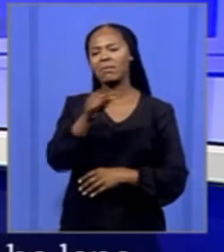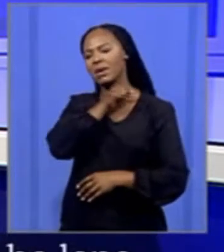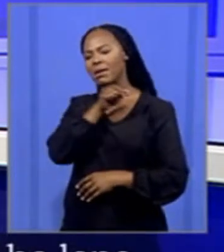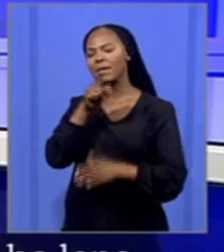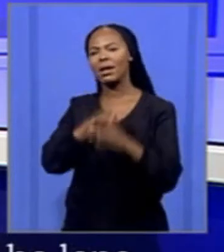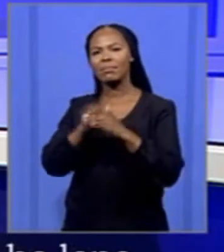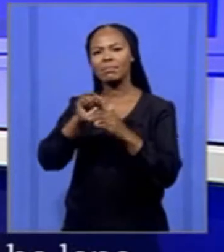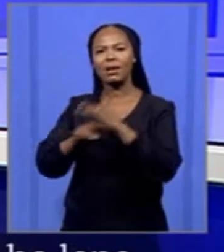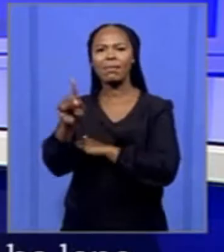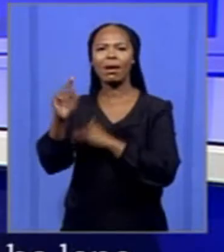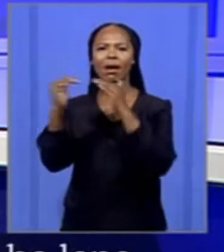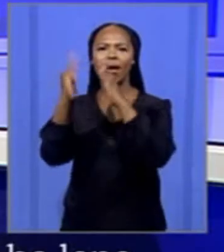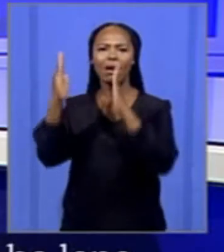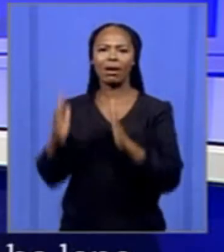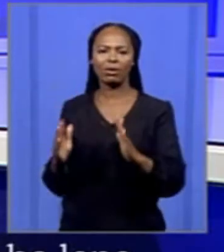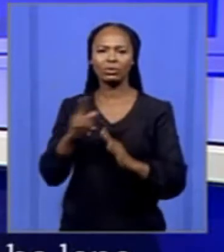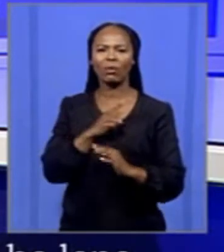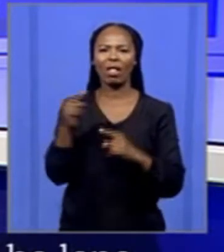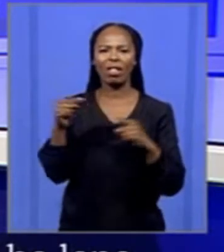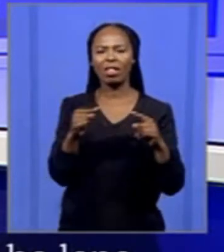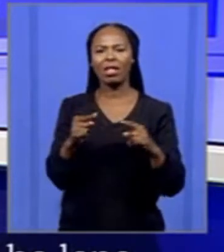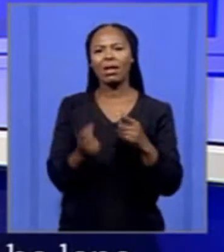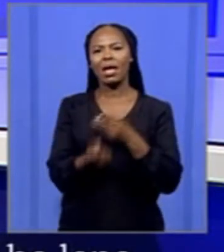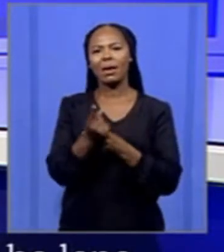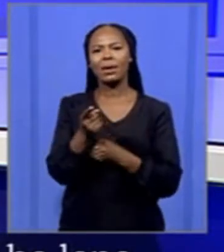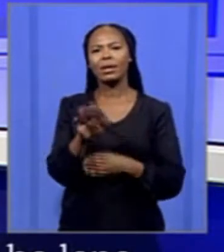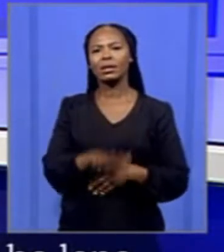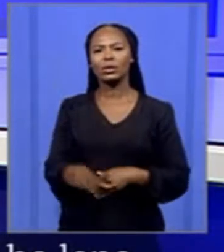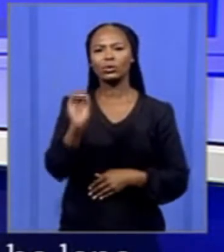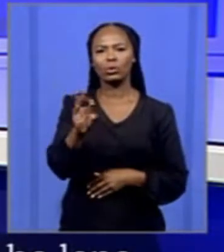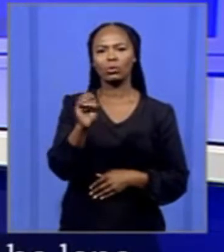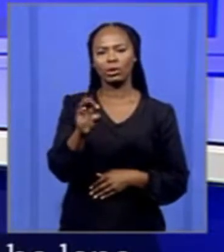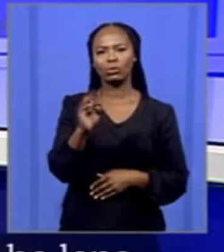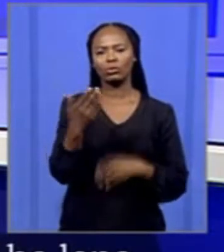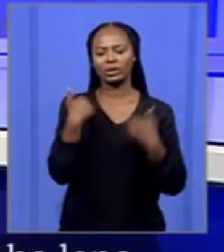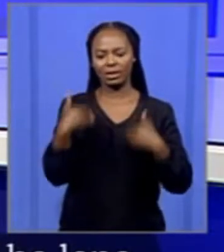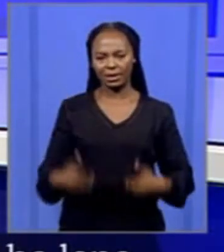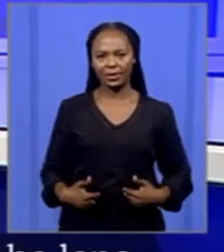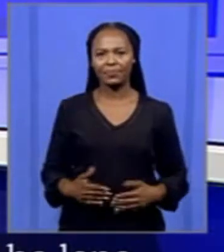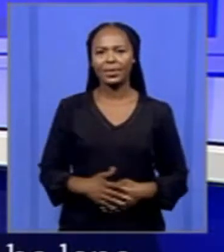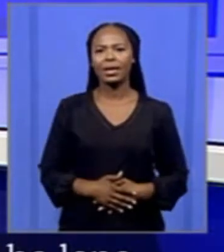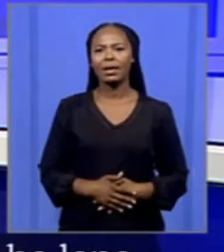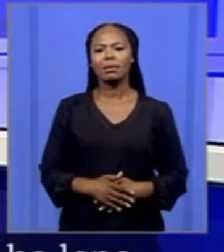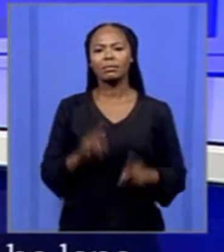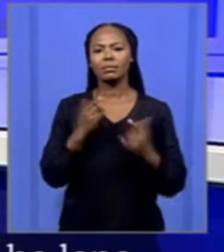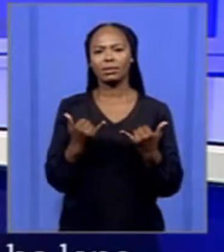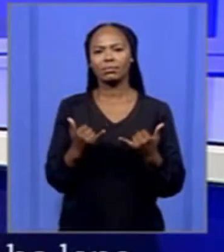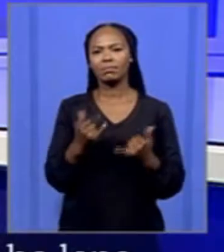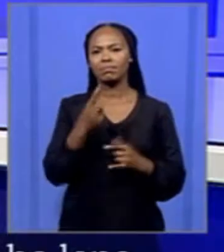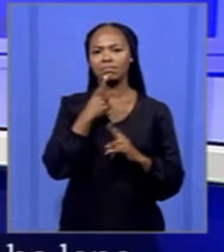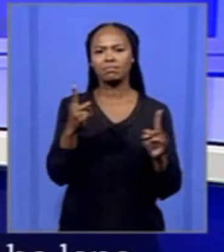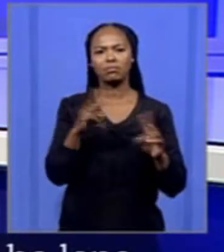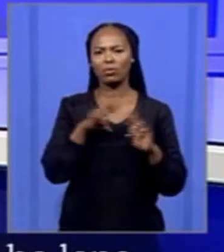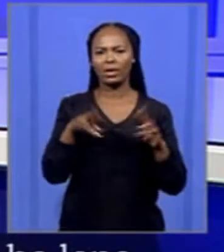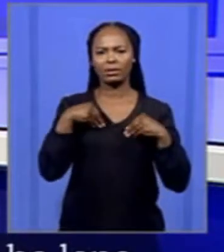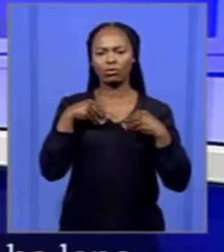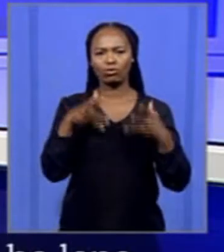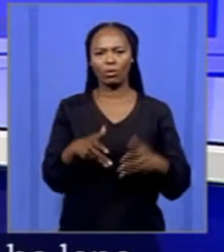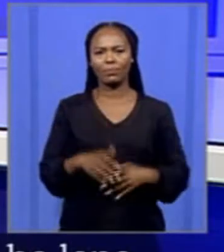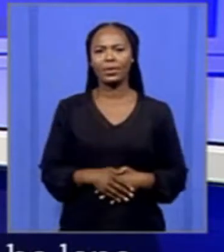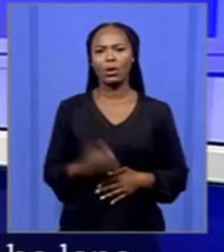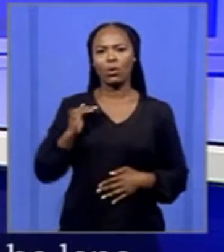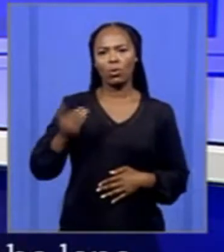latela tiragalo ya go hula yeo e sa atlegago ka Soweto ka Sontaga le bjale ga le dumele masetlapelo a. Mosadi